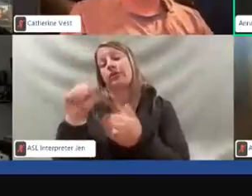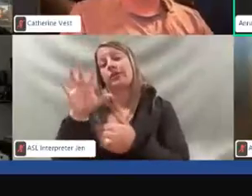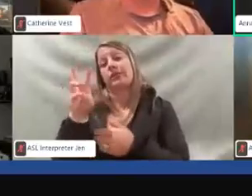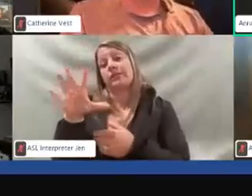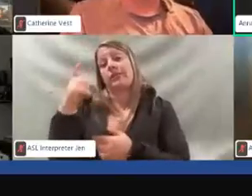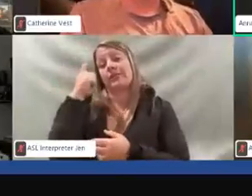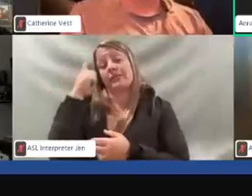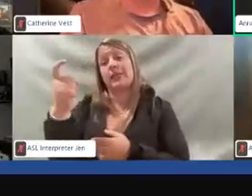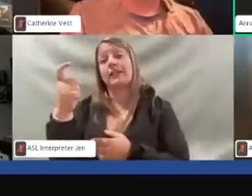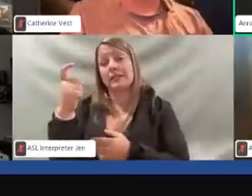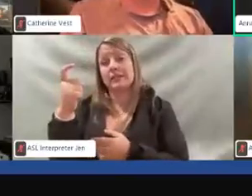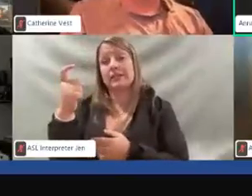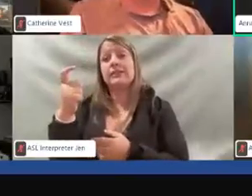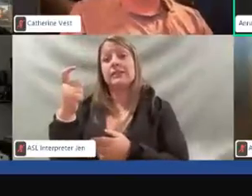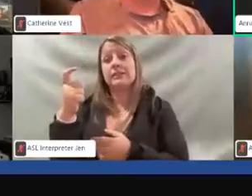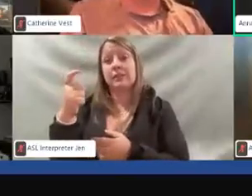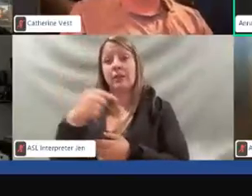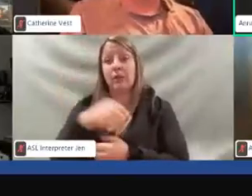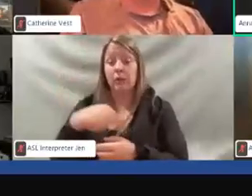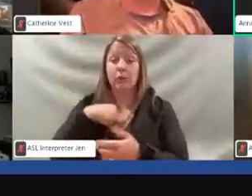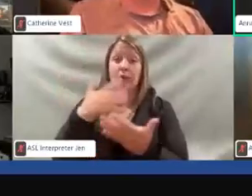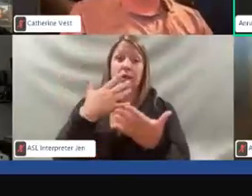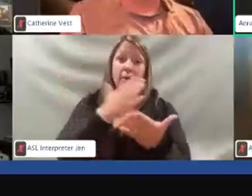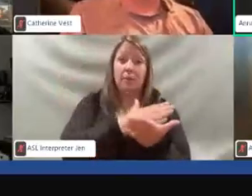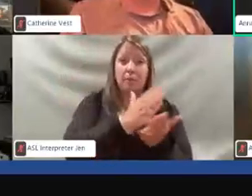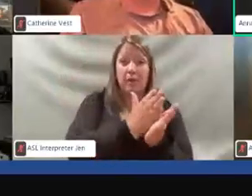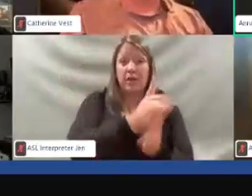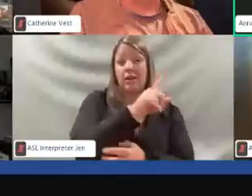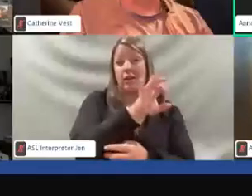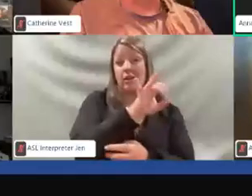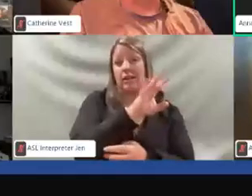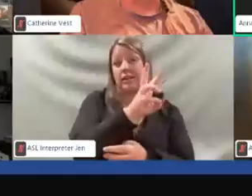$123,820.65. And we had budgeted